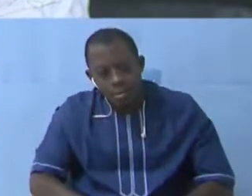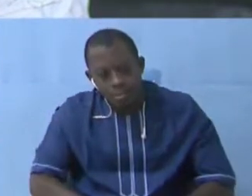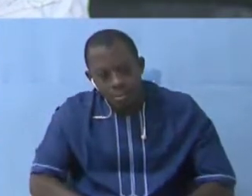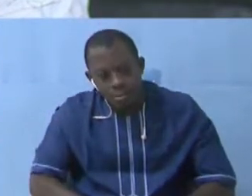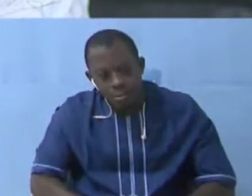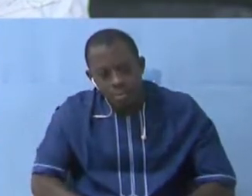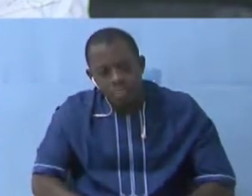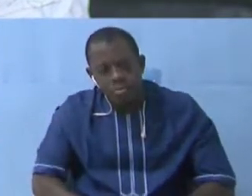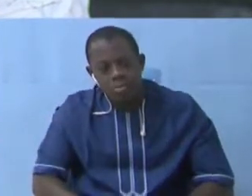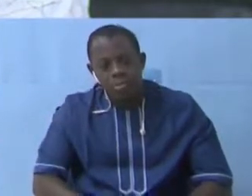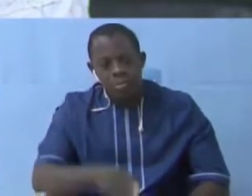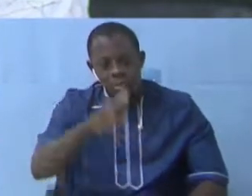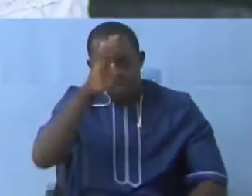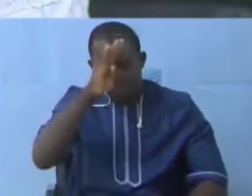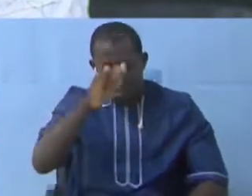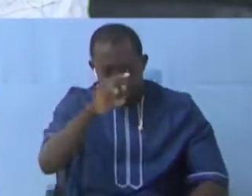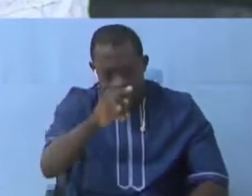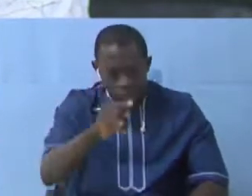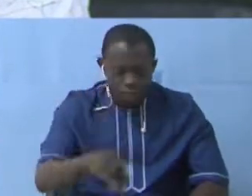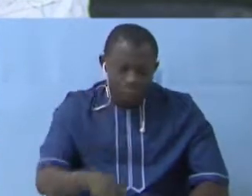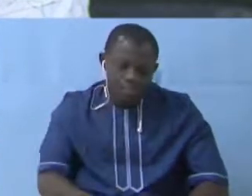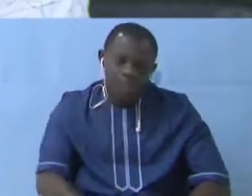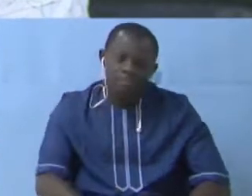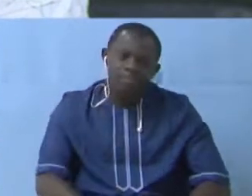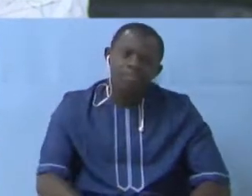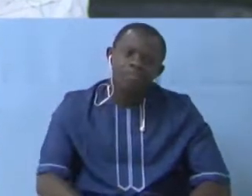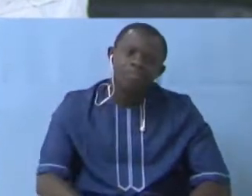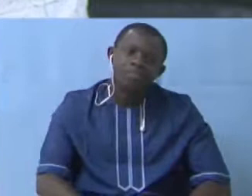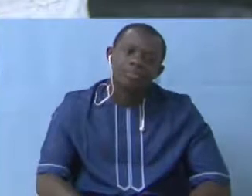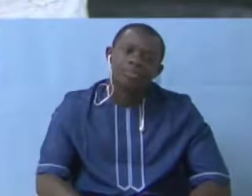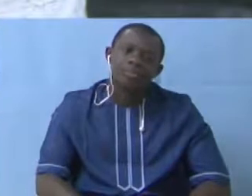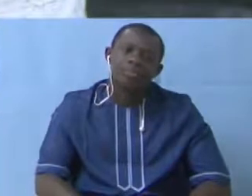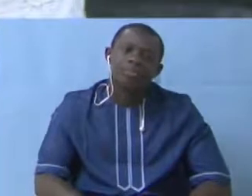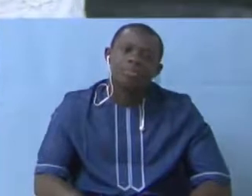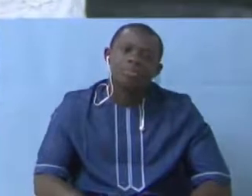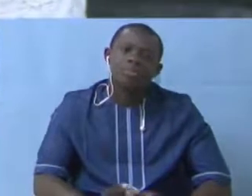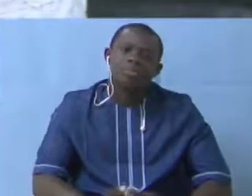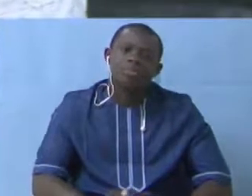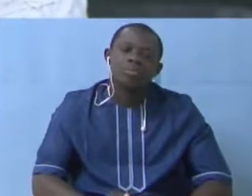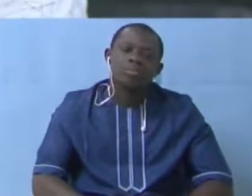Gambia. Thank you for that. maa ngi laa gërëm ci loolu. I just want to